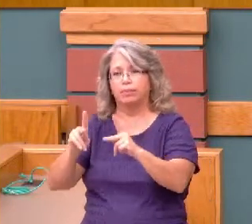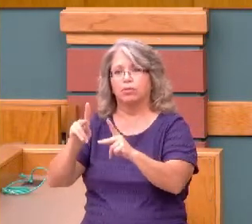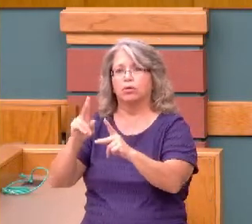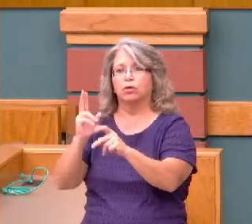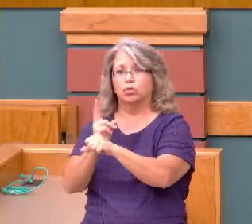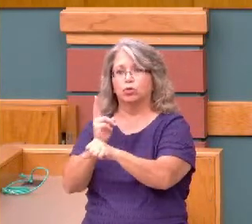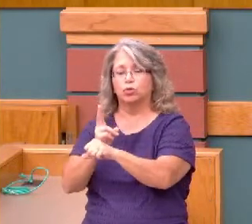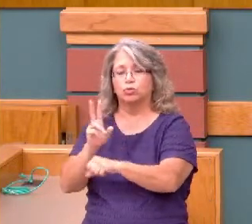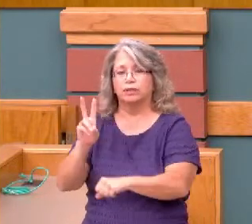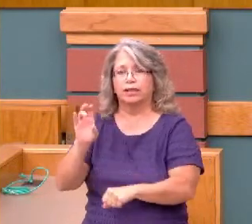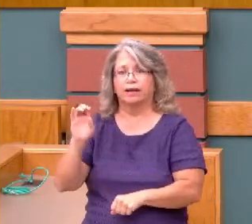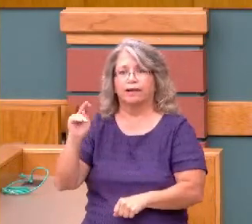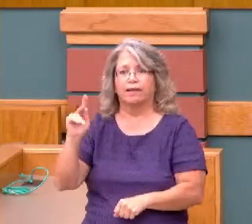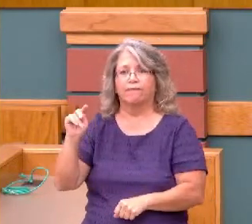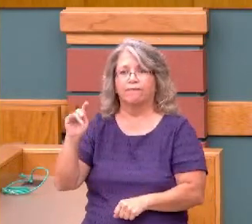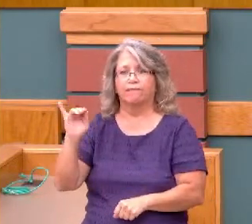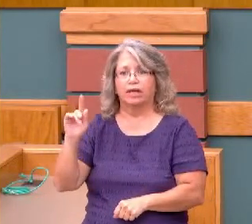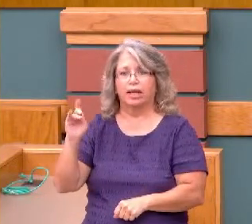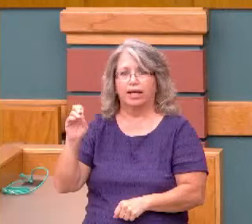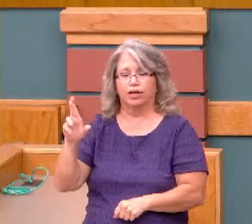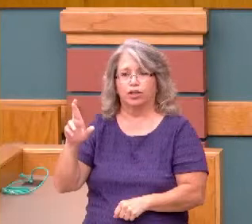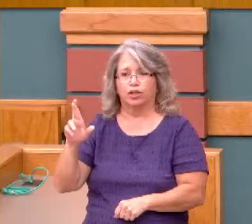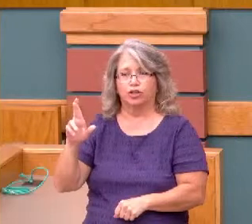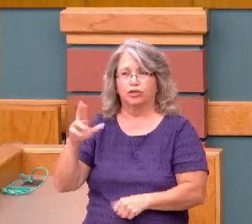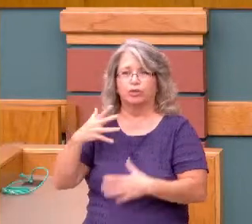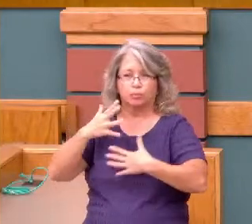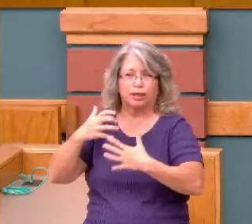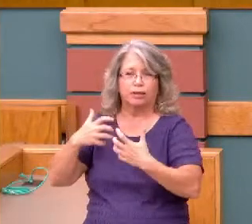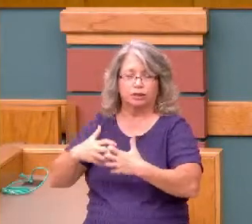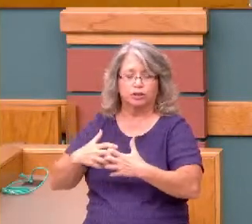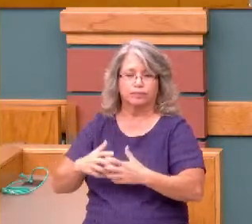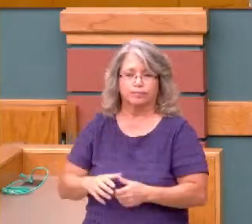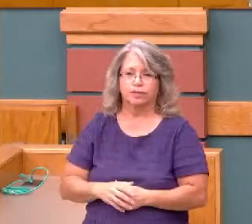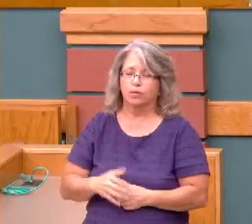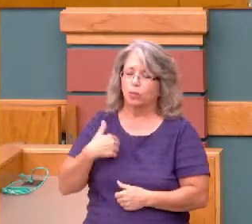have to do to fight this virus. Next slide, please.